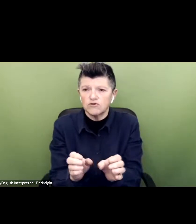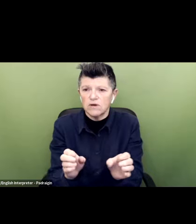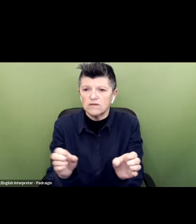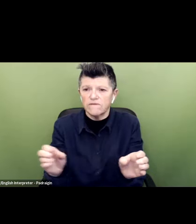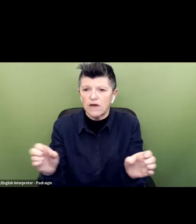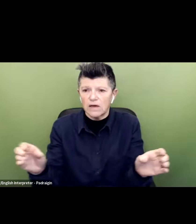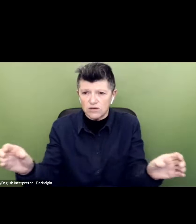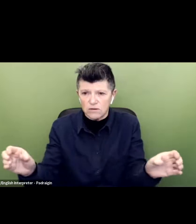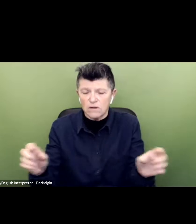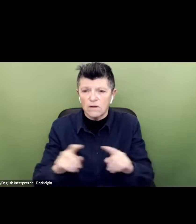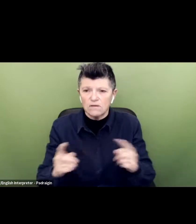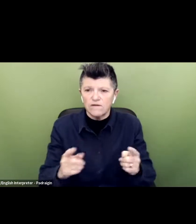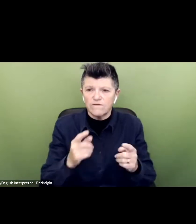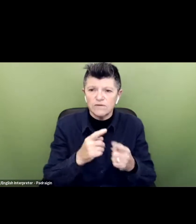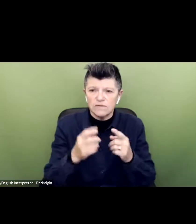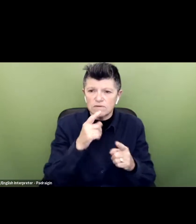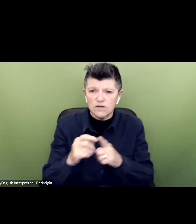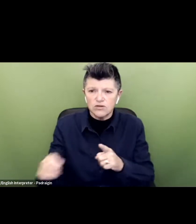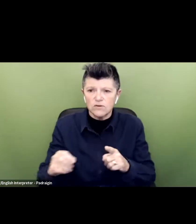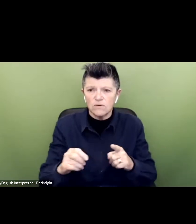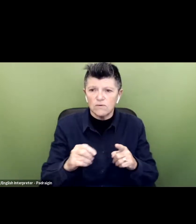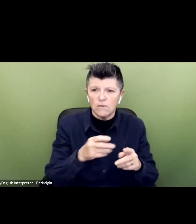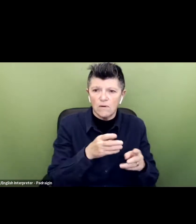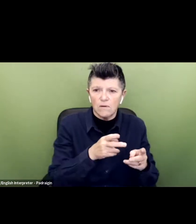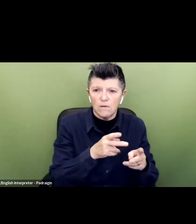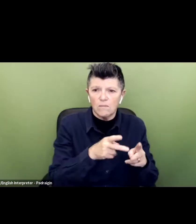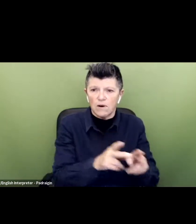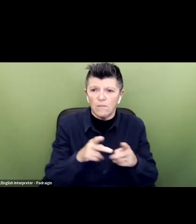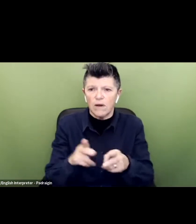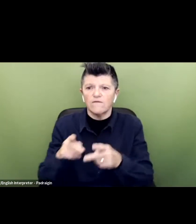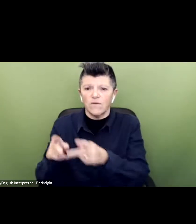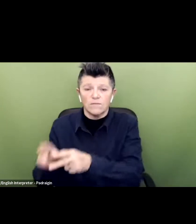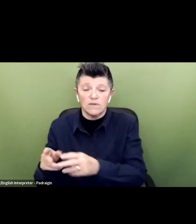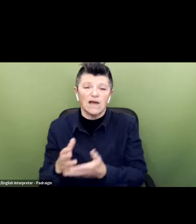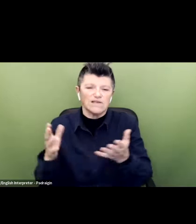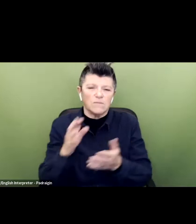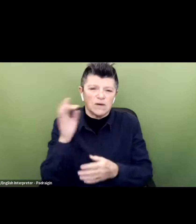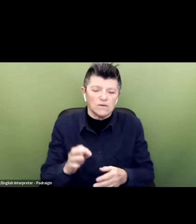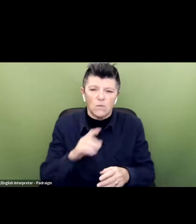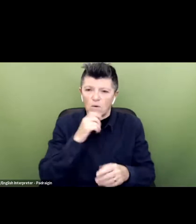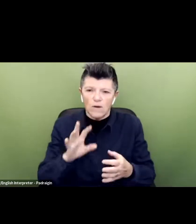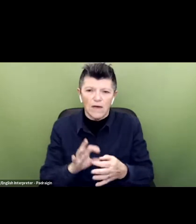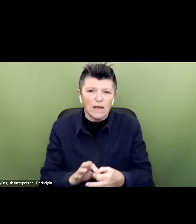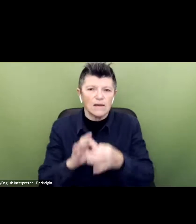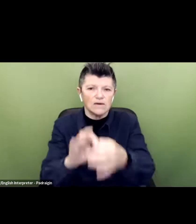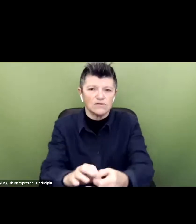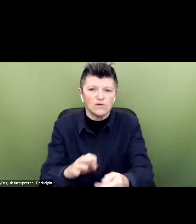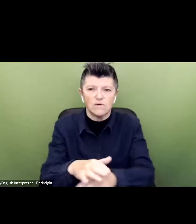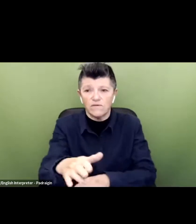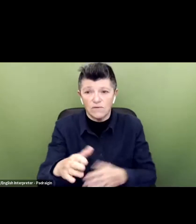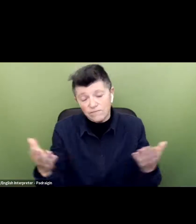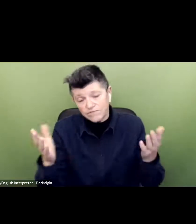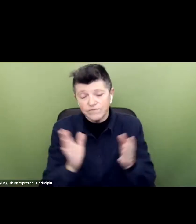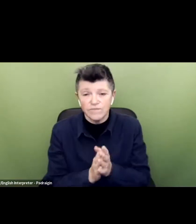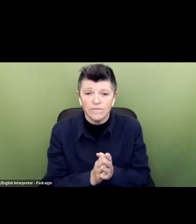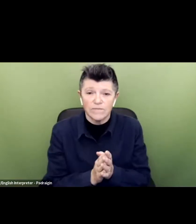digital platforms? And if so, what can that lead to? Big question, I know, but we'll refer to that. Thank you. Thank you much,